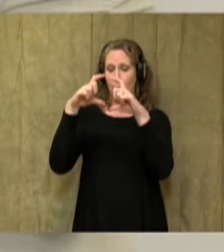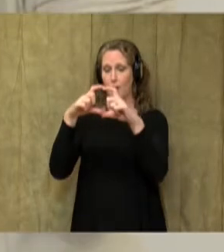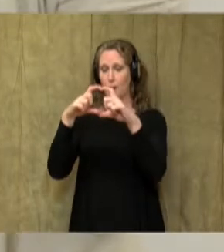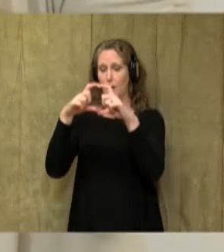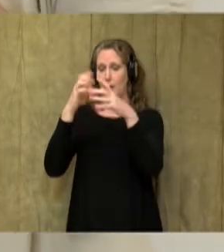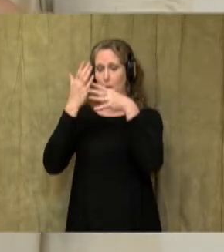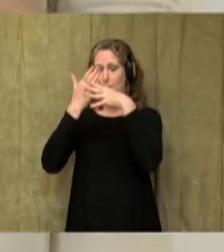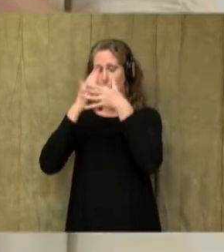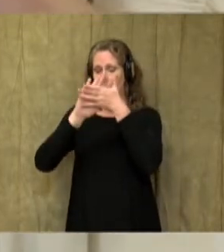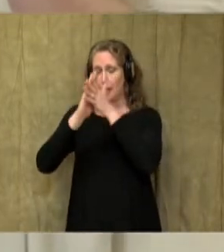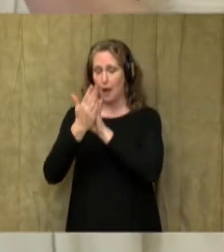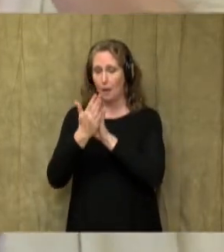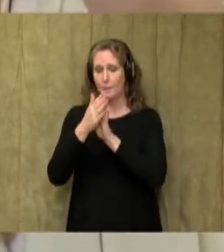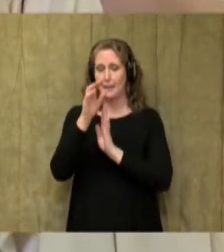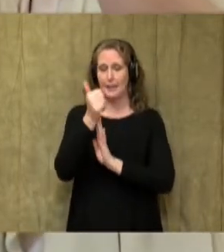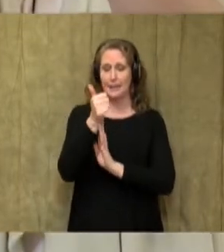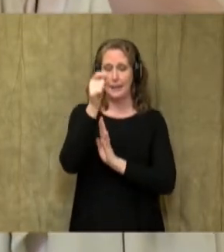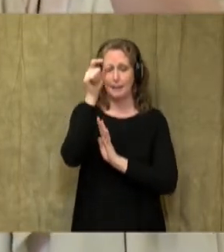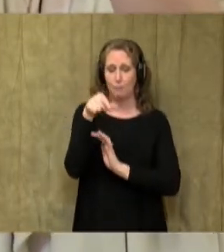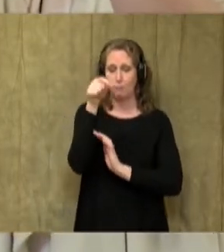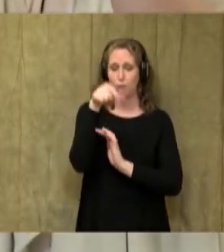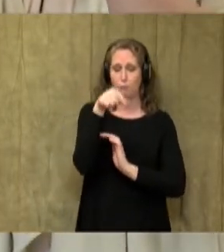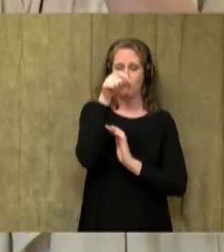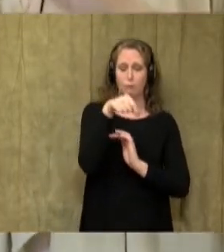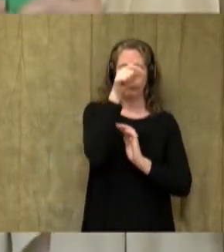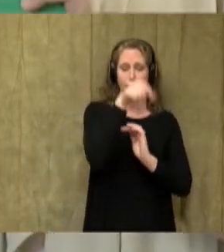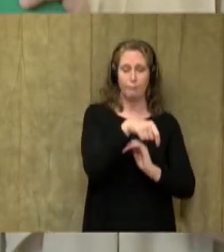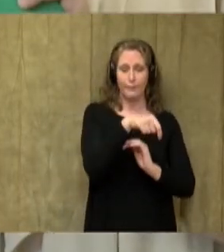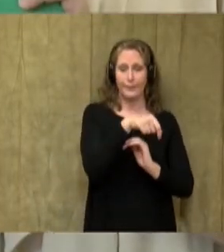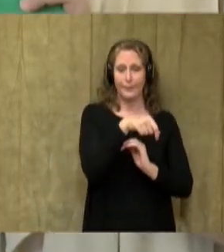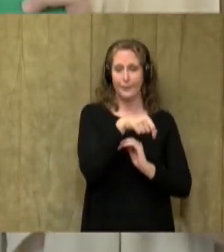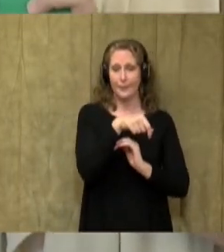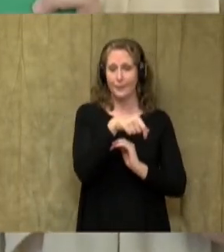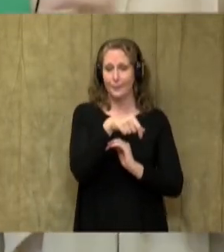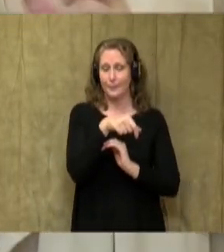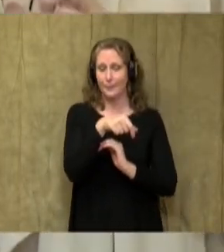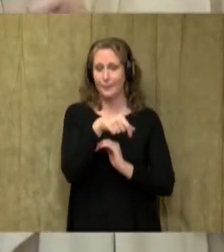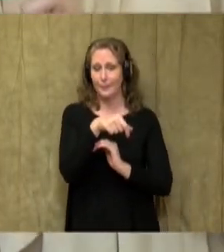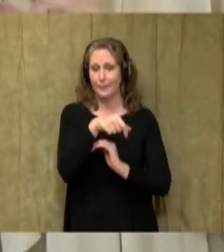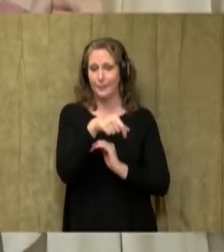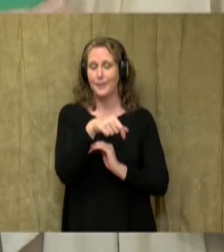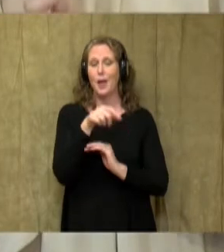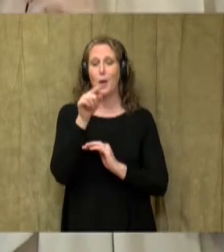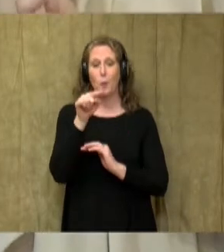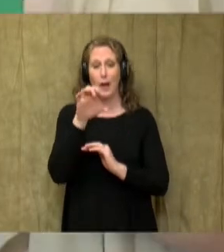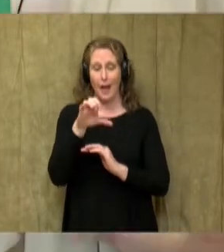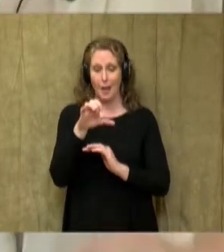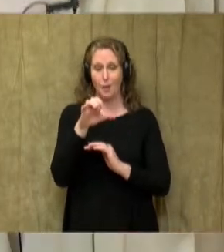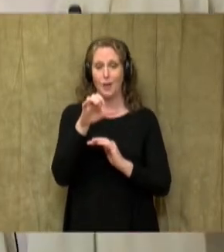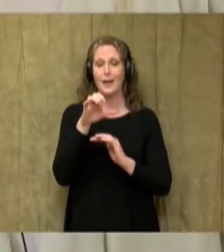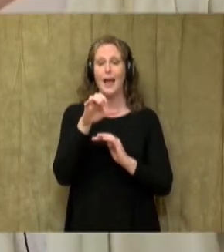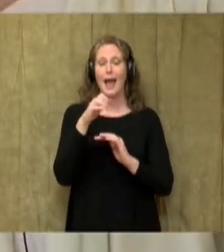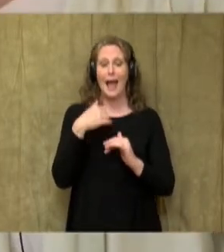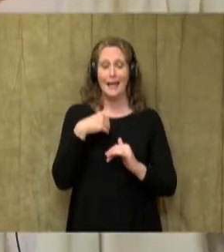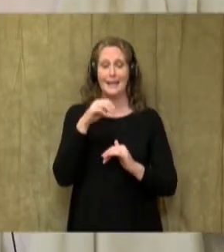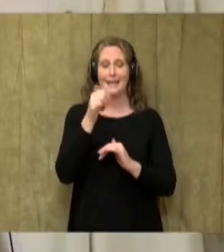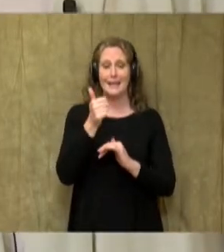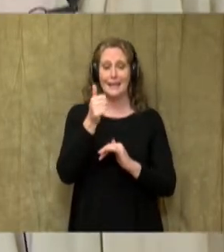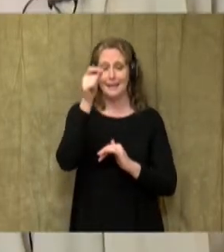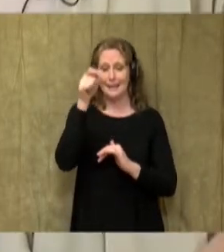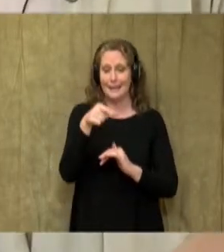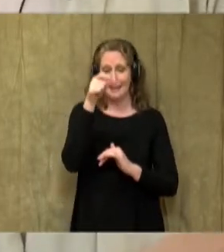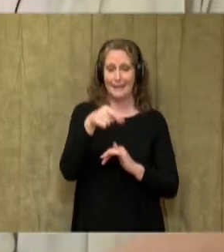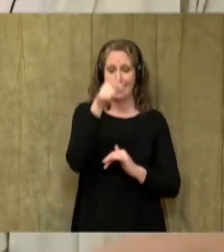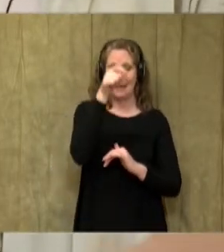apart into? How many tens are in 100? That's right, there are 10 sticks of 10 in